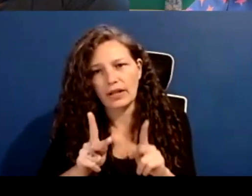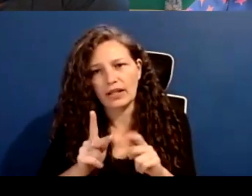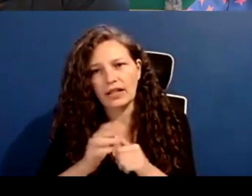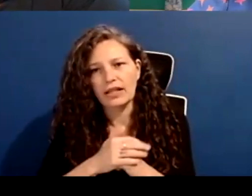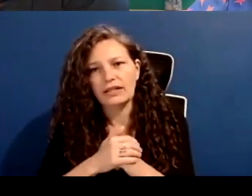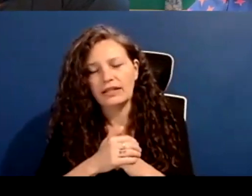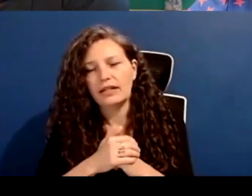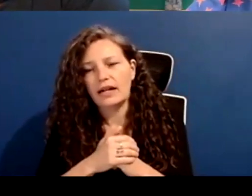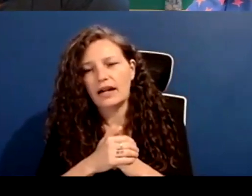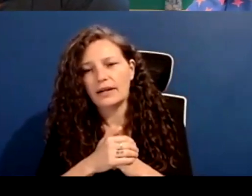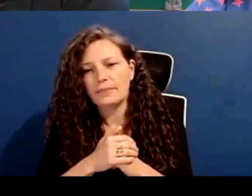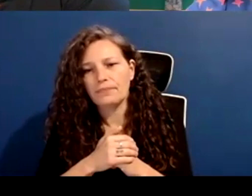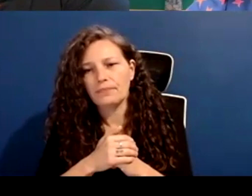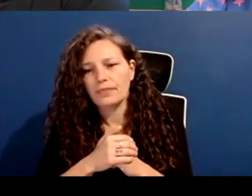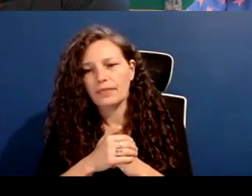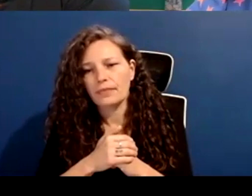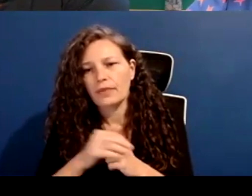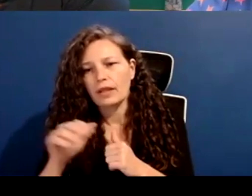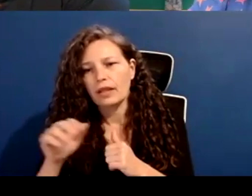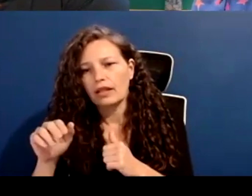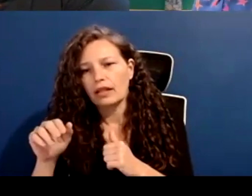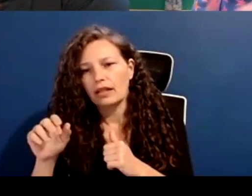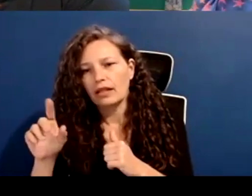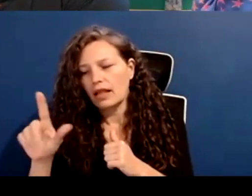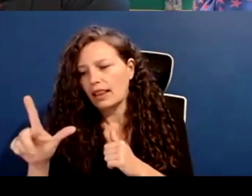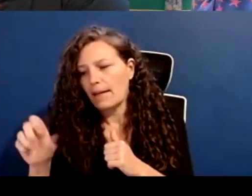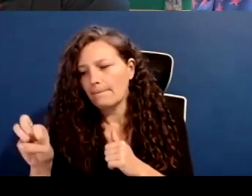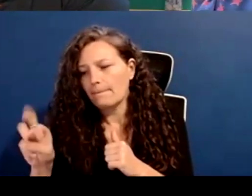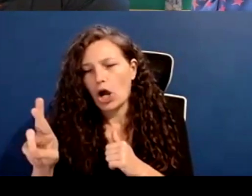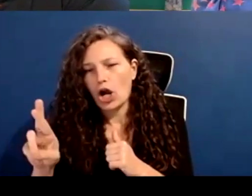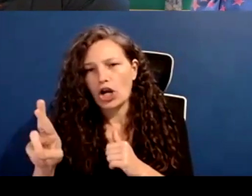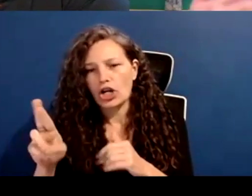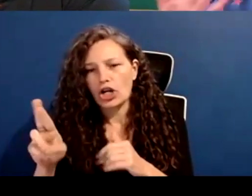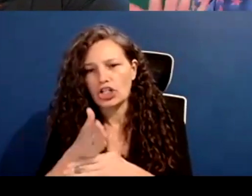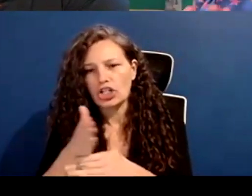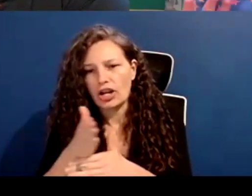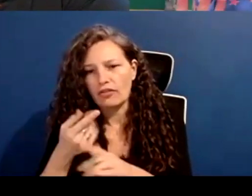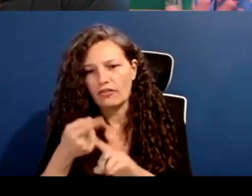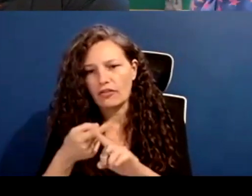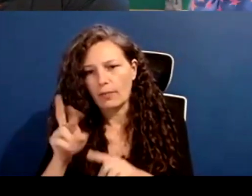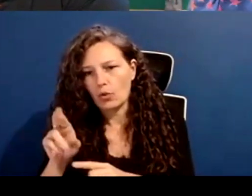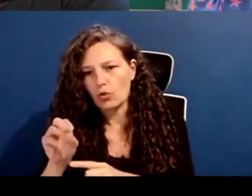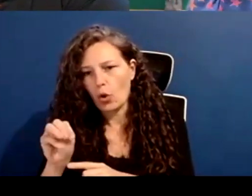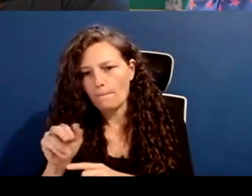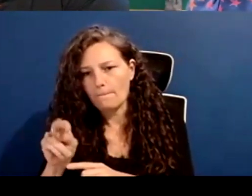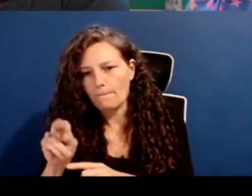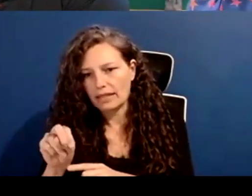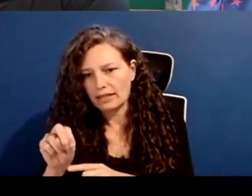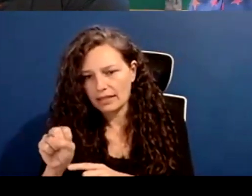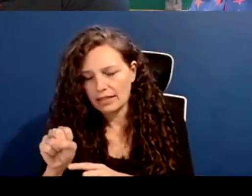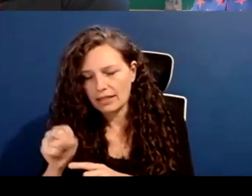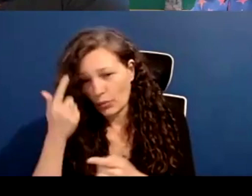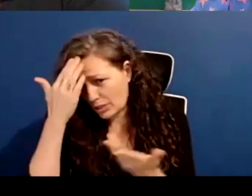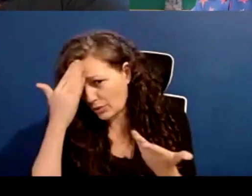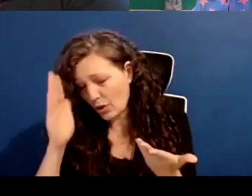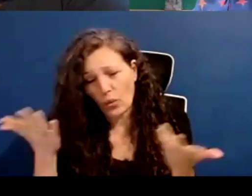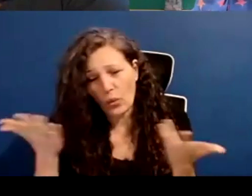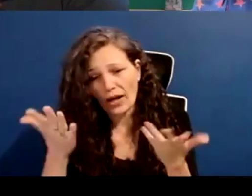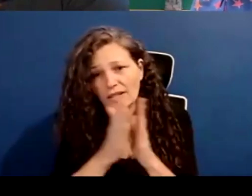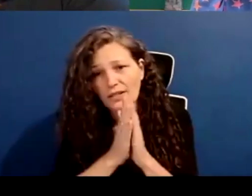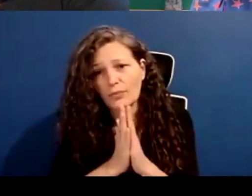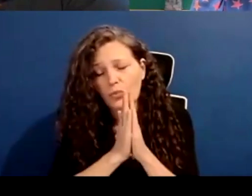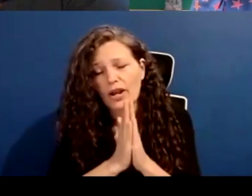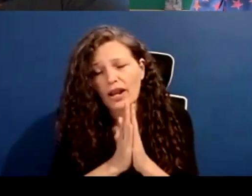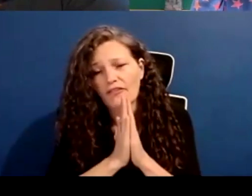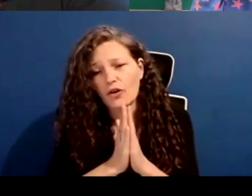sharing from Romans about we don't know what to pray for, but the Spirit, intercedes on our behalf with